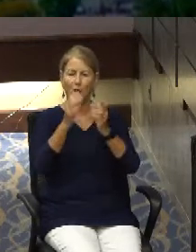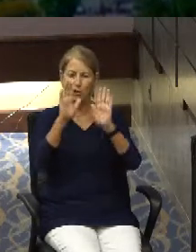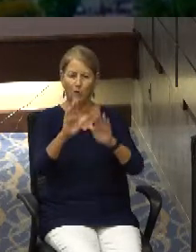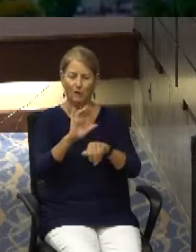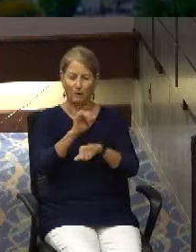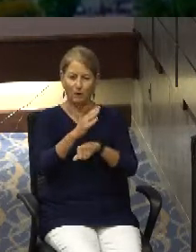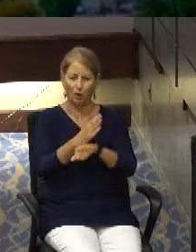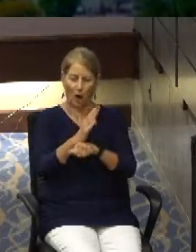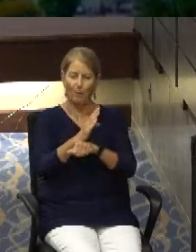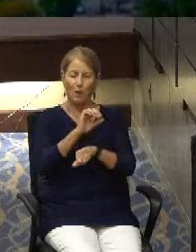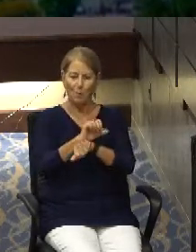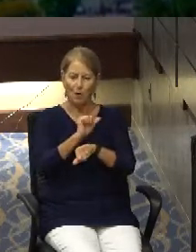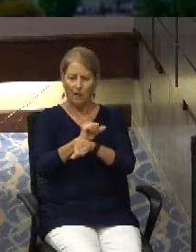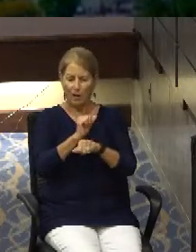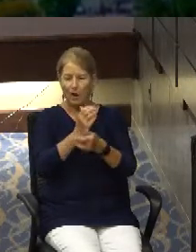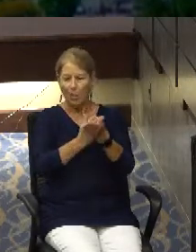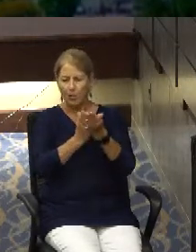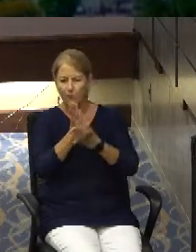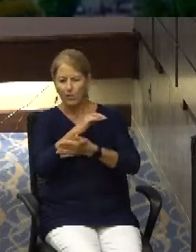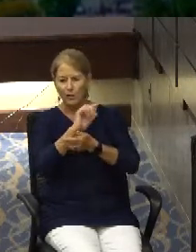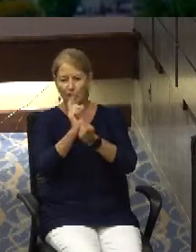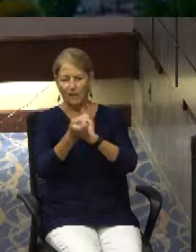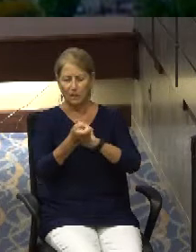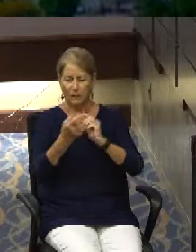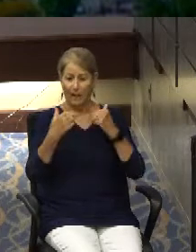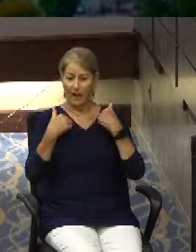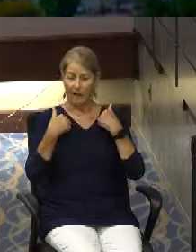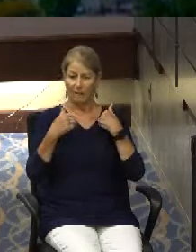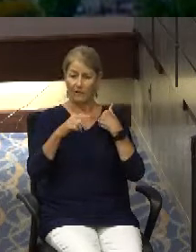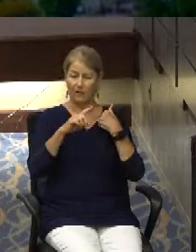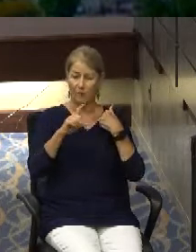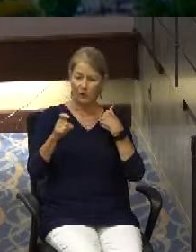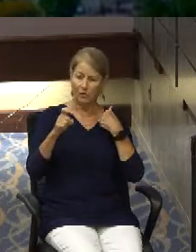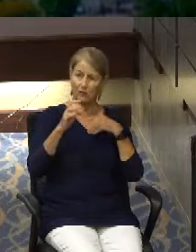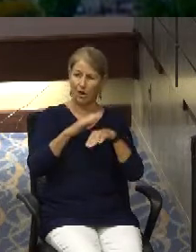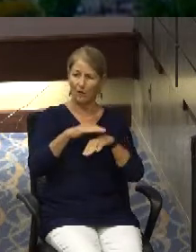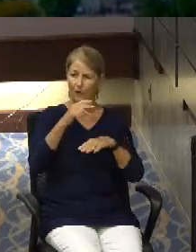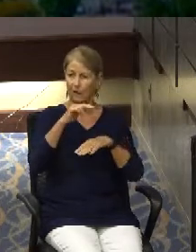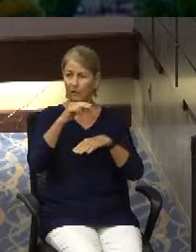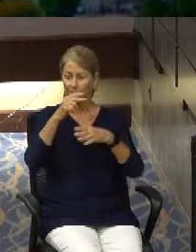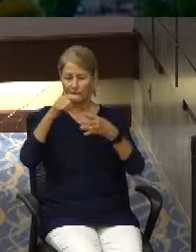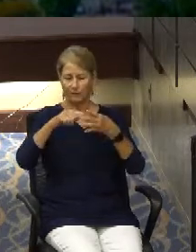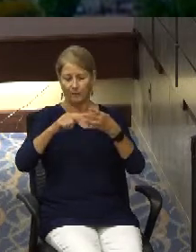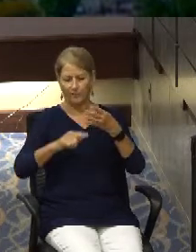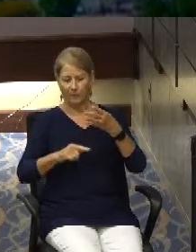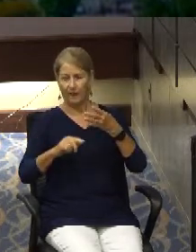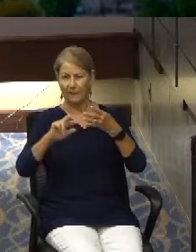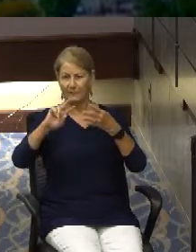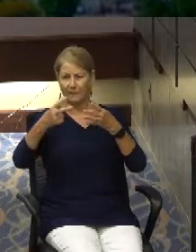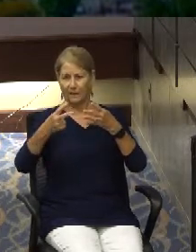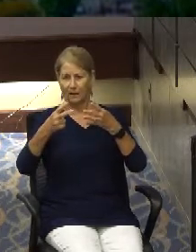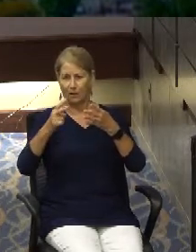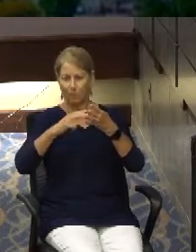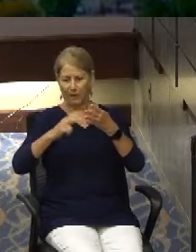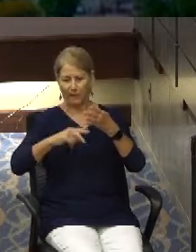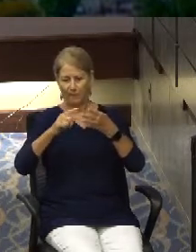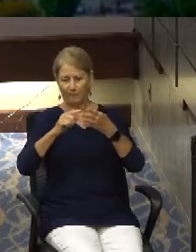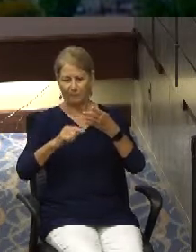those changes and is available for questions if you have them. And the remaining 3 ordinances are on for second reading.